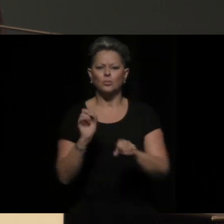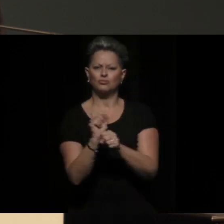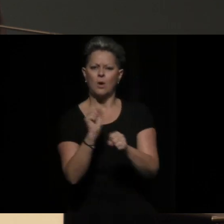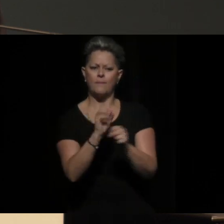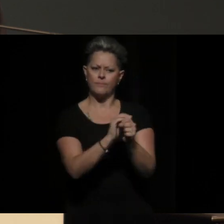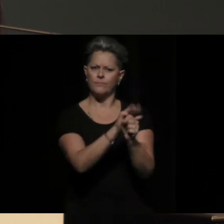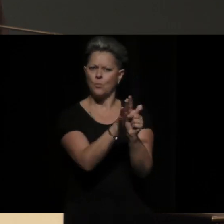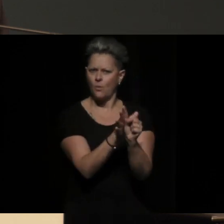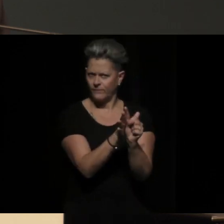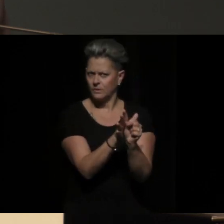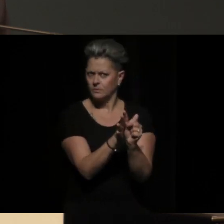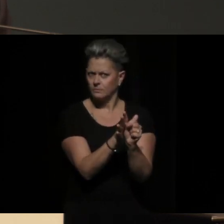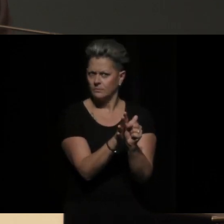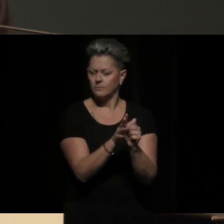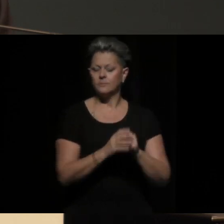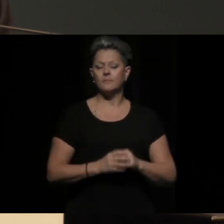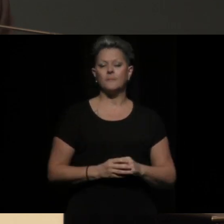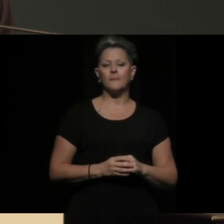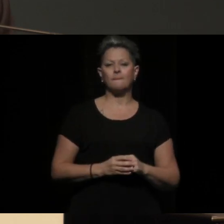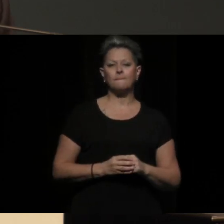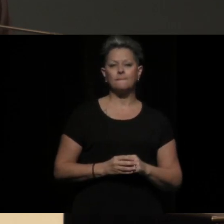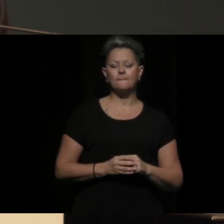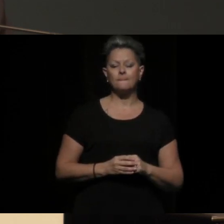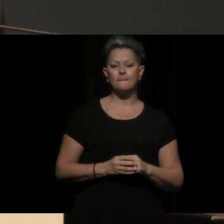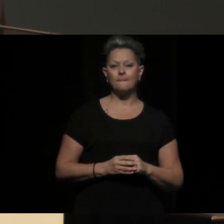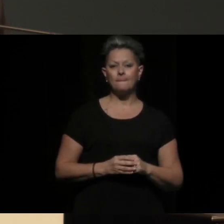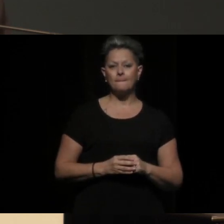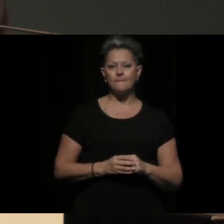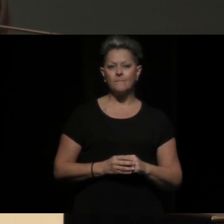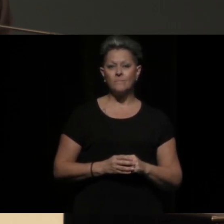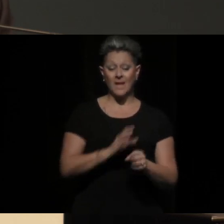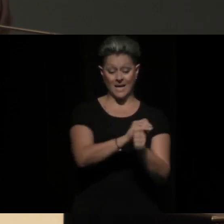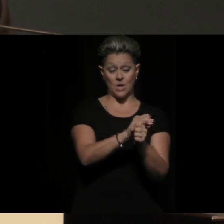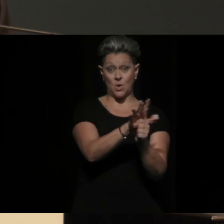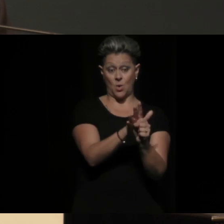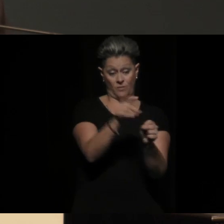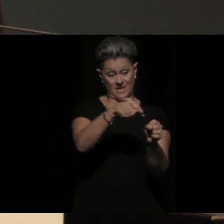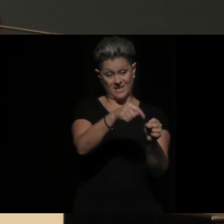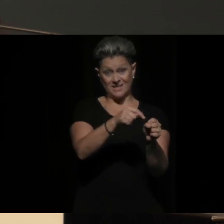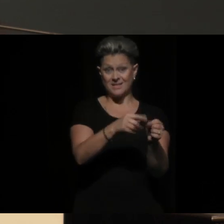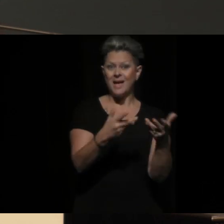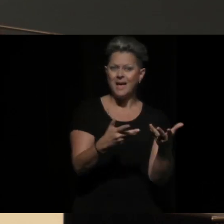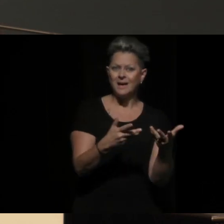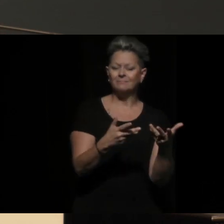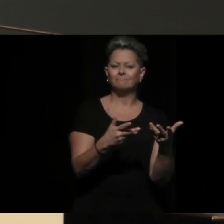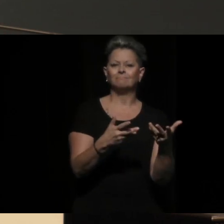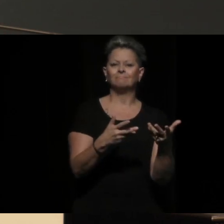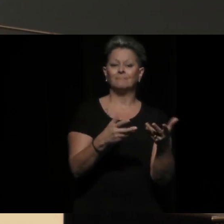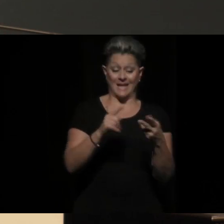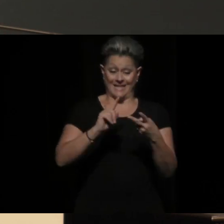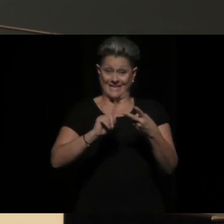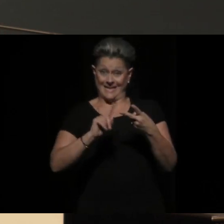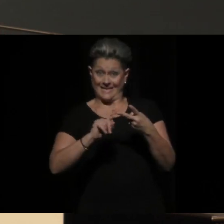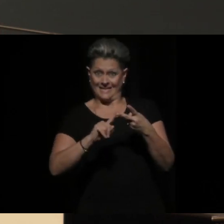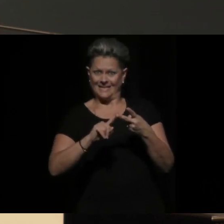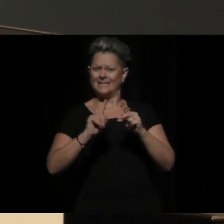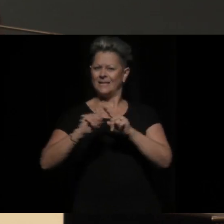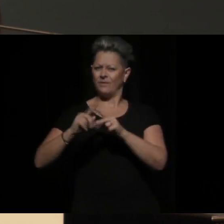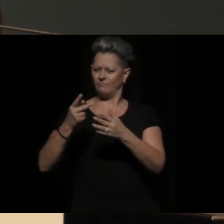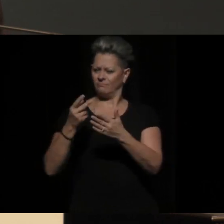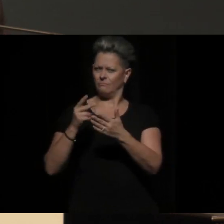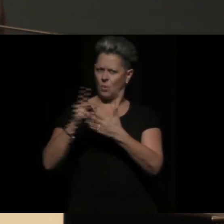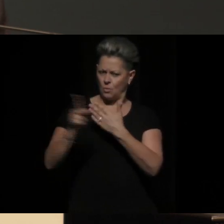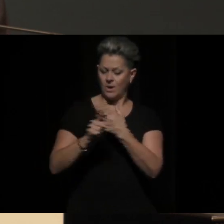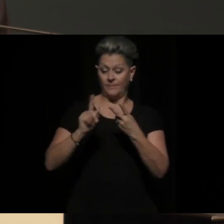municipalities across Newfoundland and Labrador. The COVID-19 Arenas and Pools Fund assisted municipalities